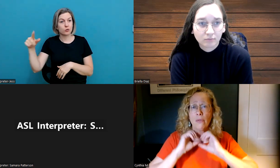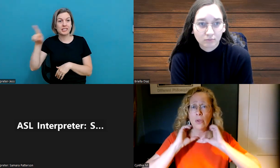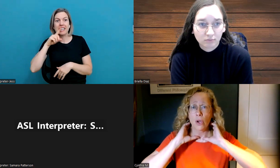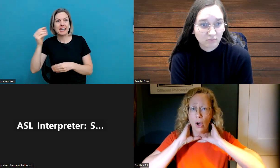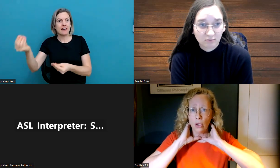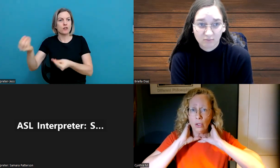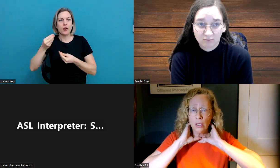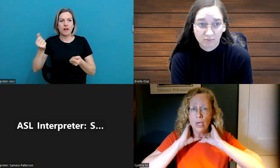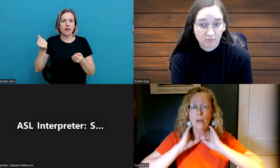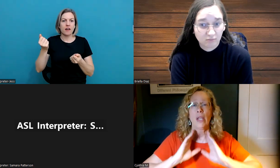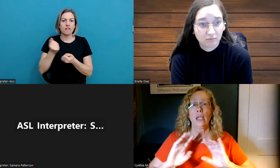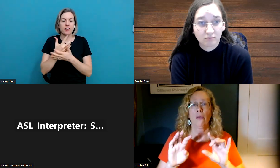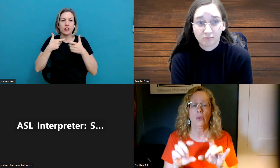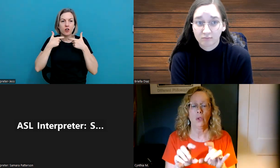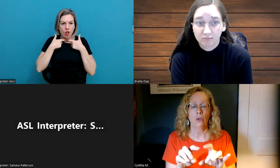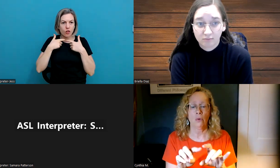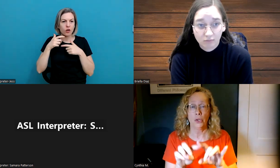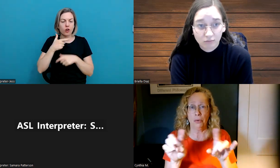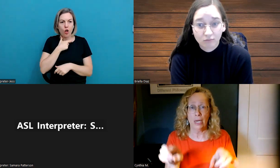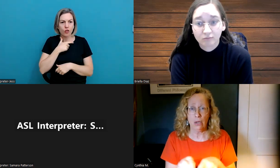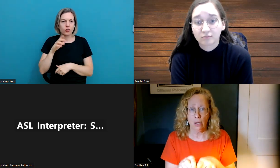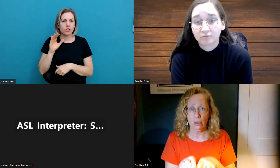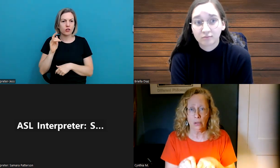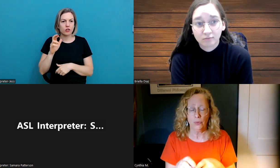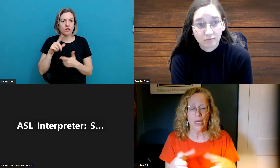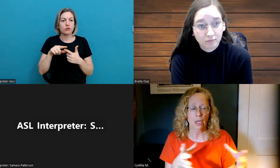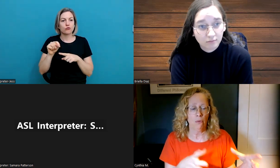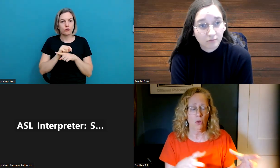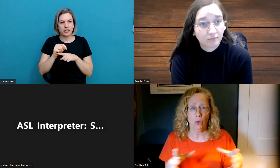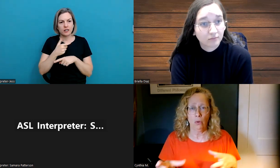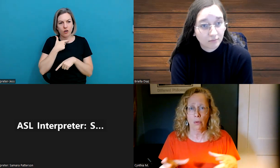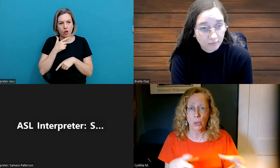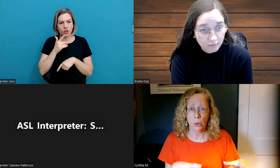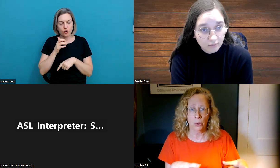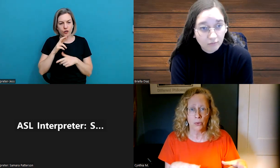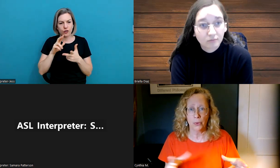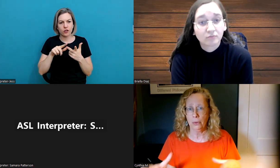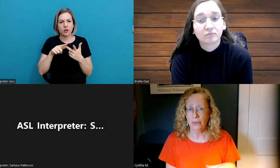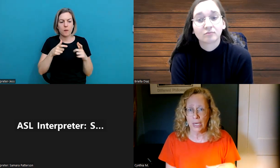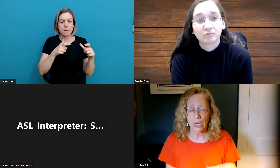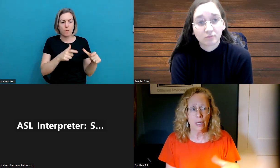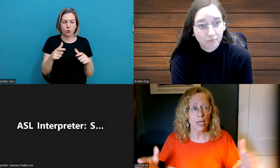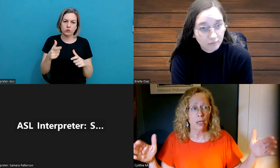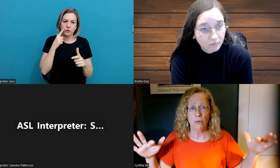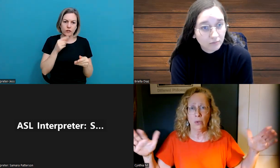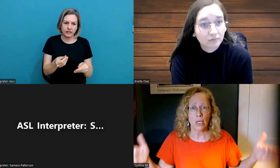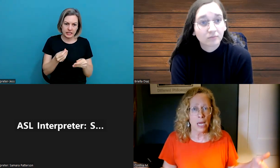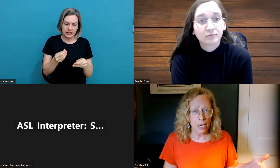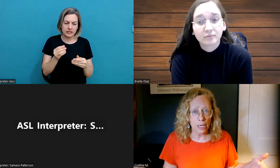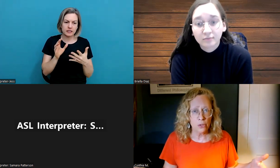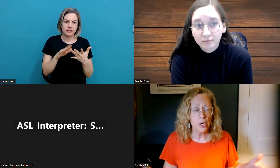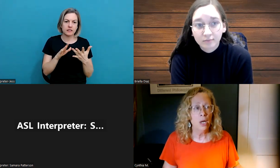front. They give you the collar. They give you a training collar. They give you the bowls for feeding. They give you